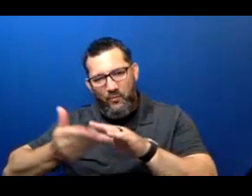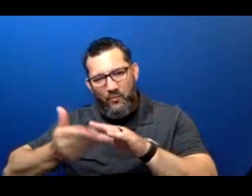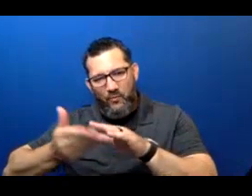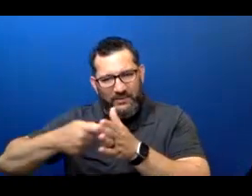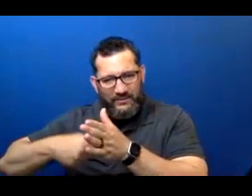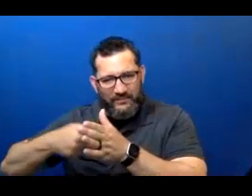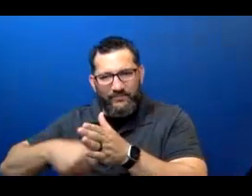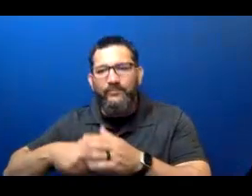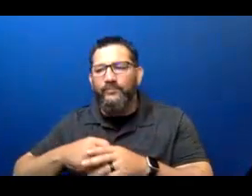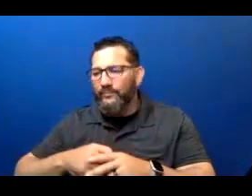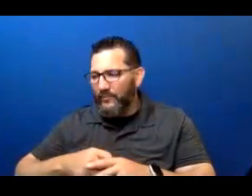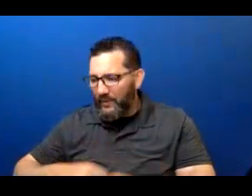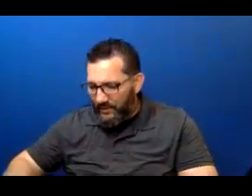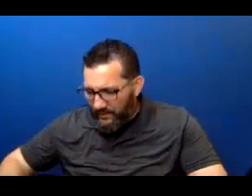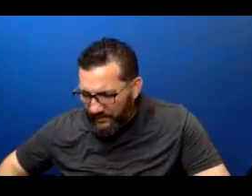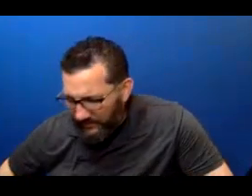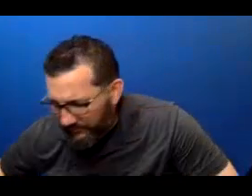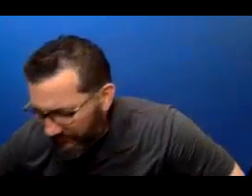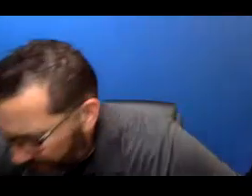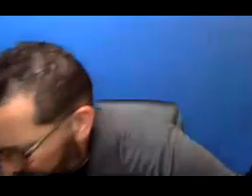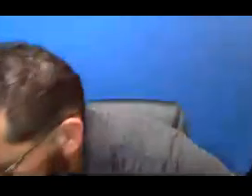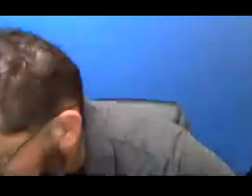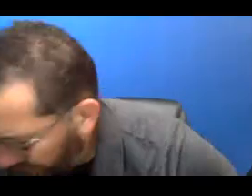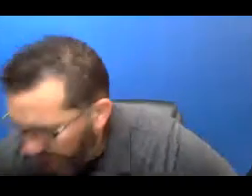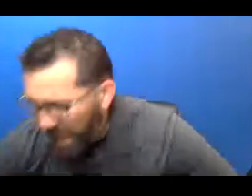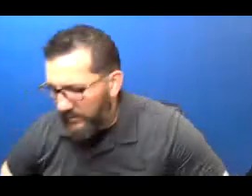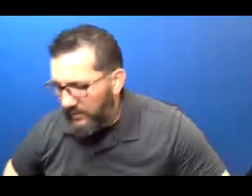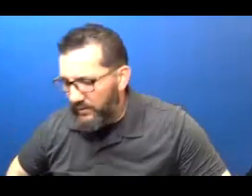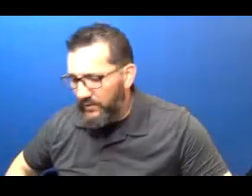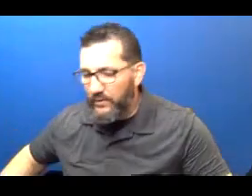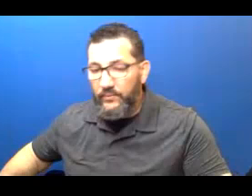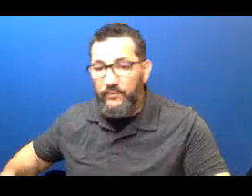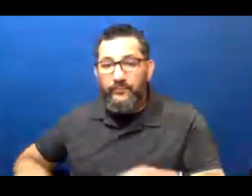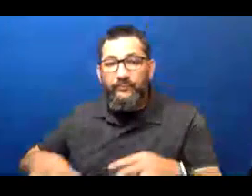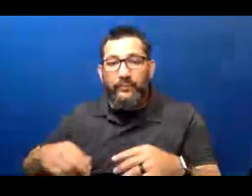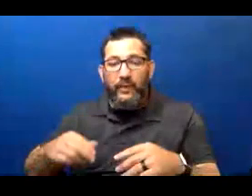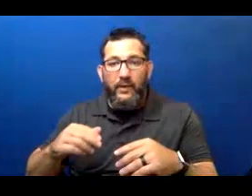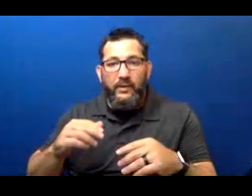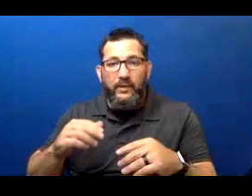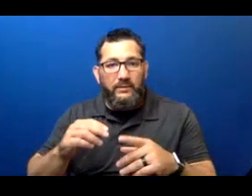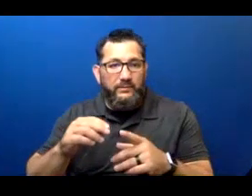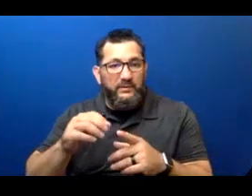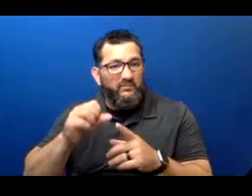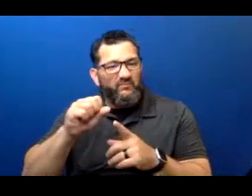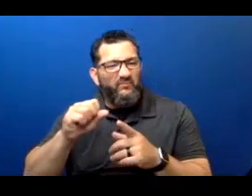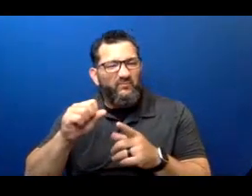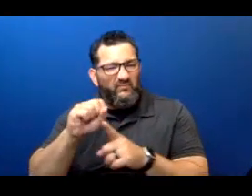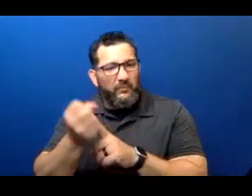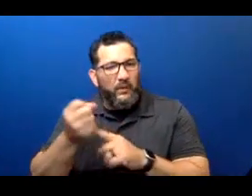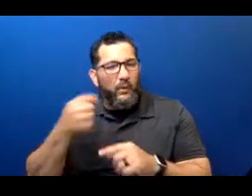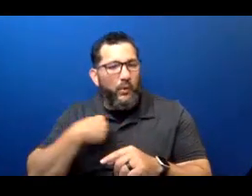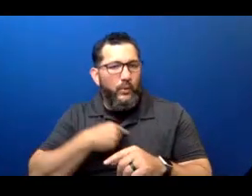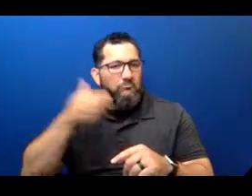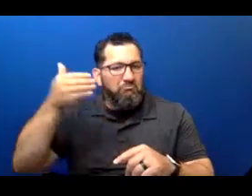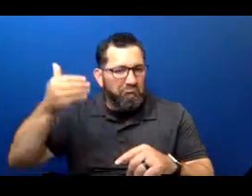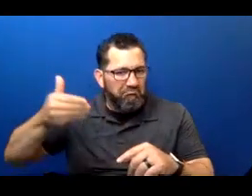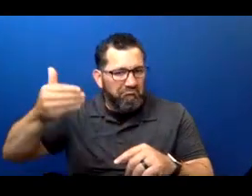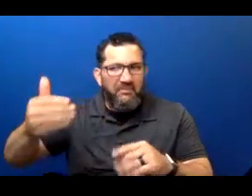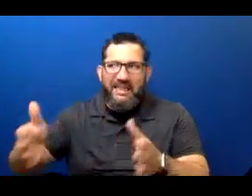expenses. As it is the case, we do ask from time to time